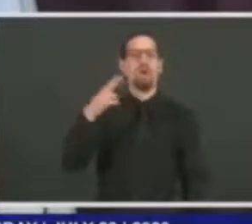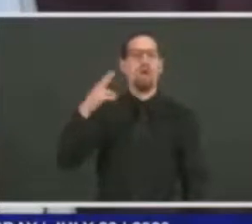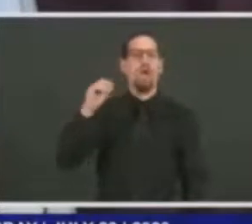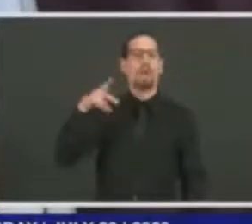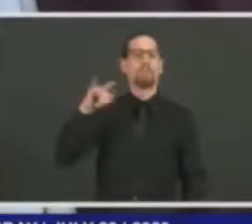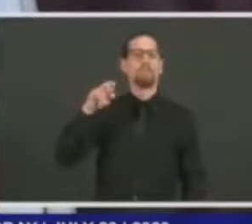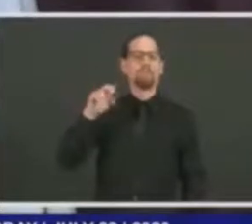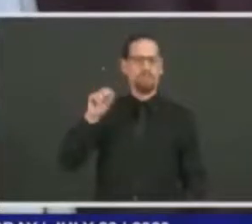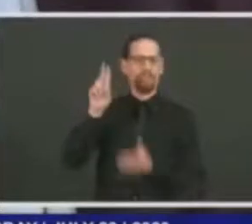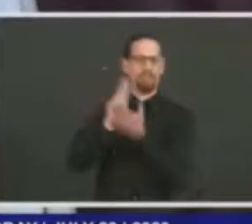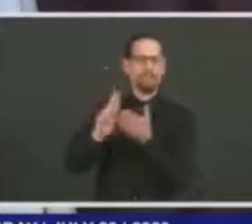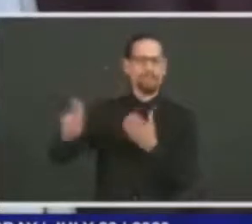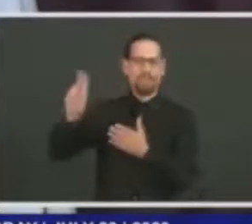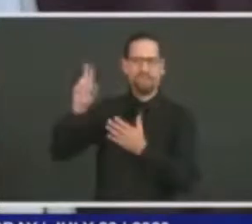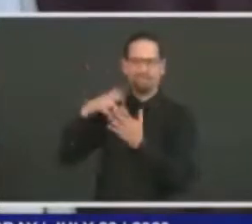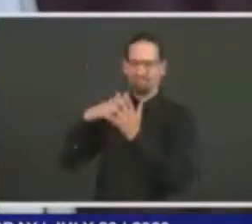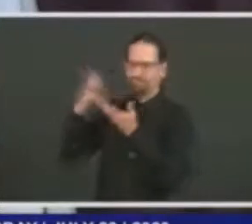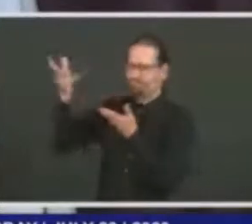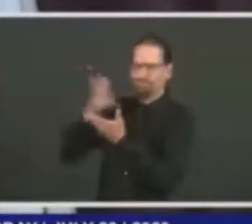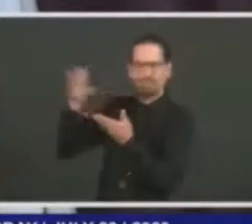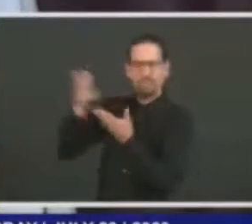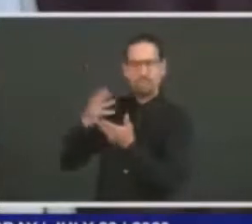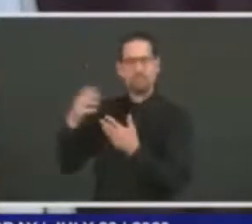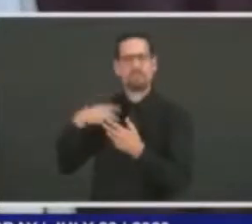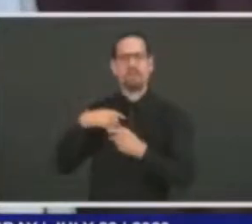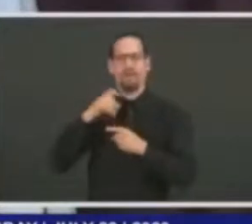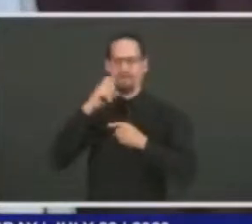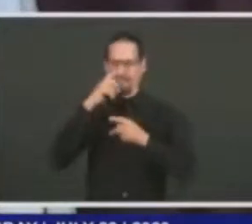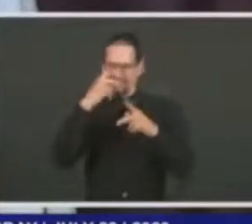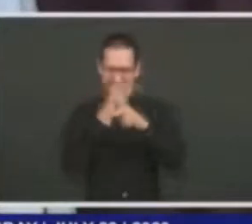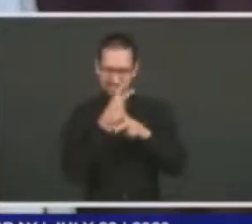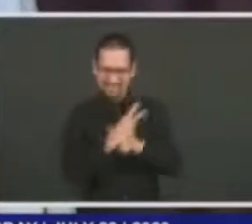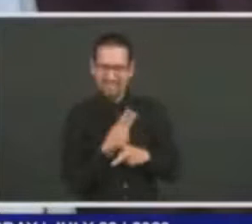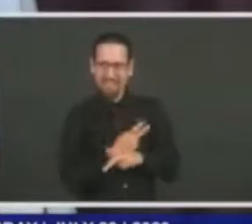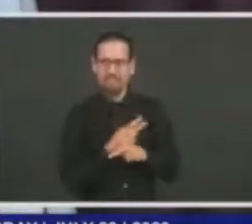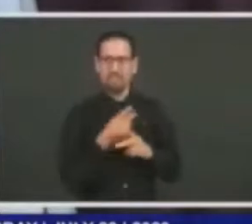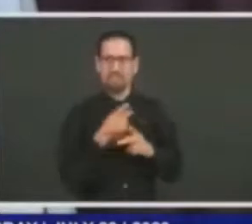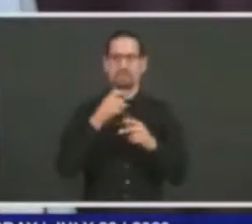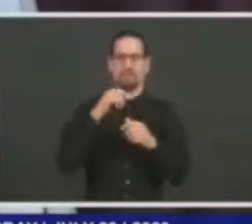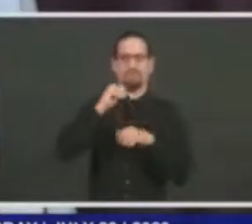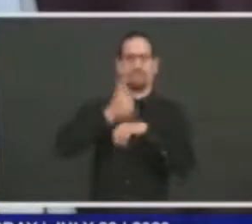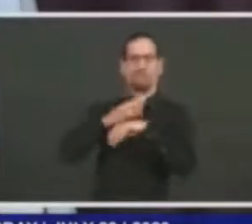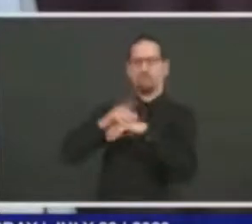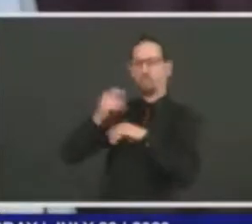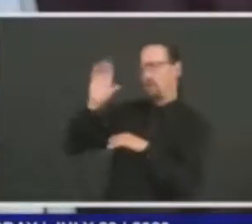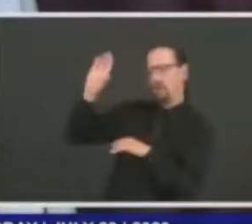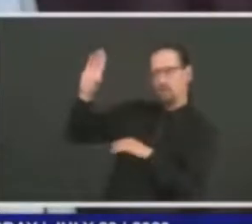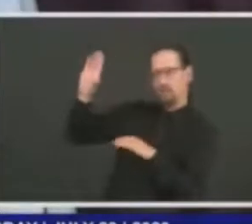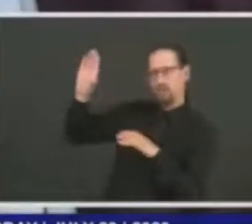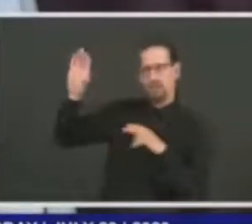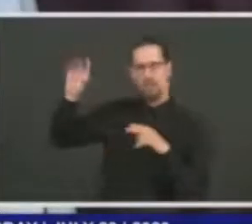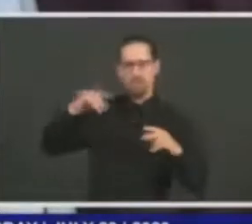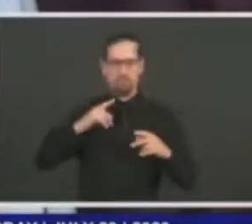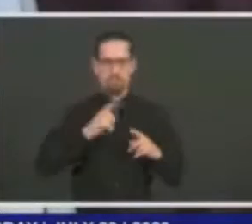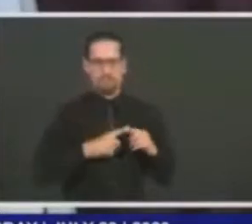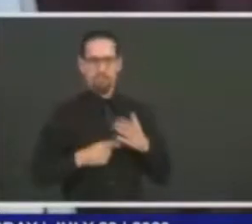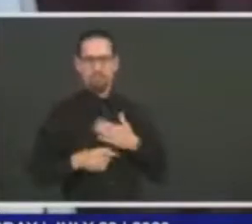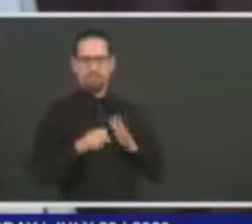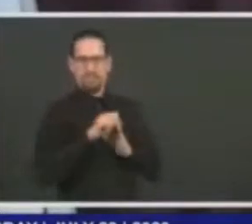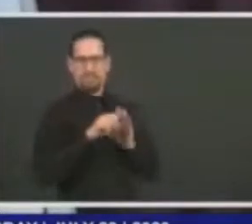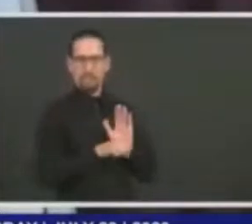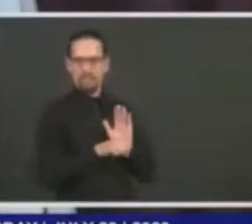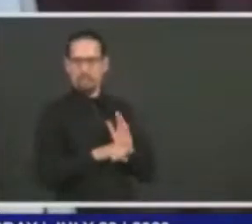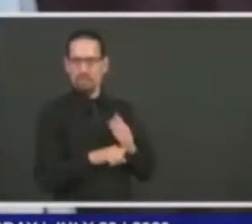comparing apples to apples. We are one of the few states that have shown different components to the